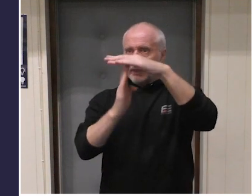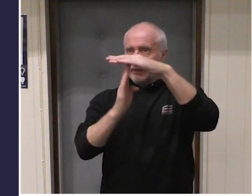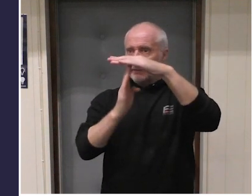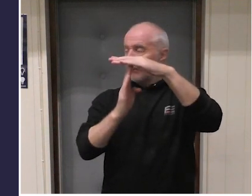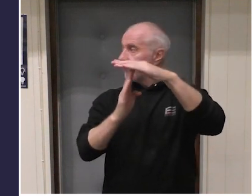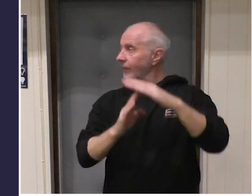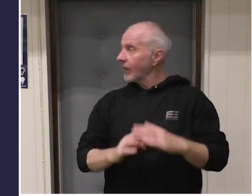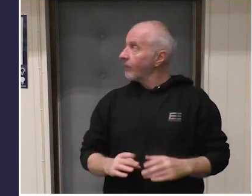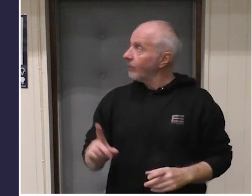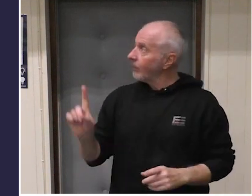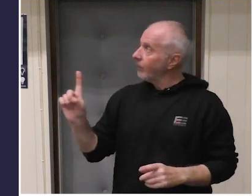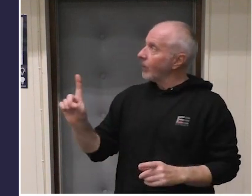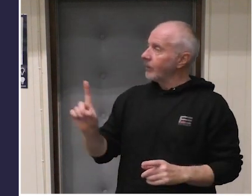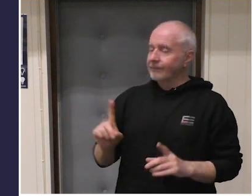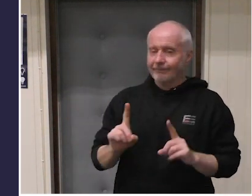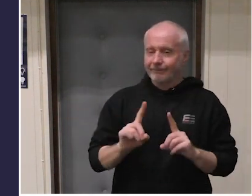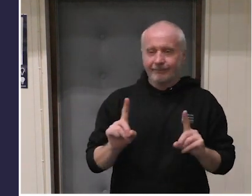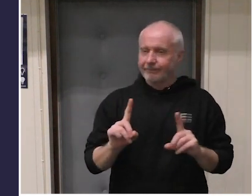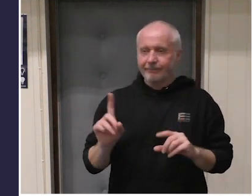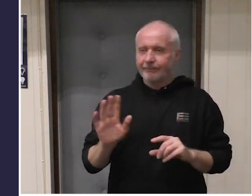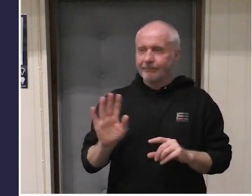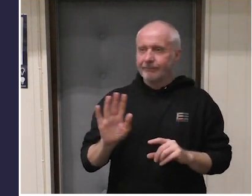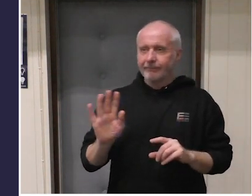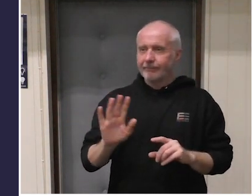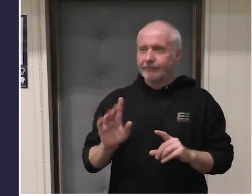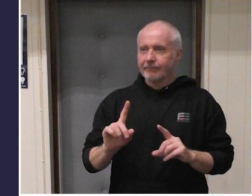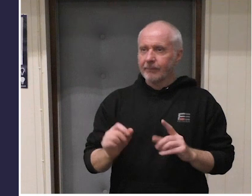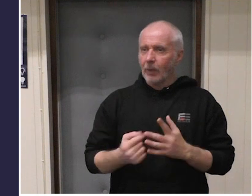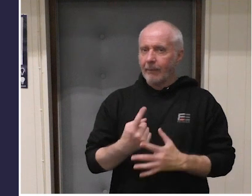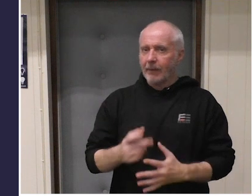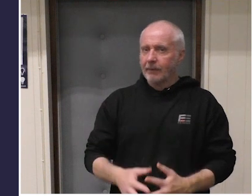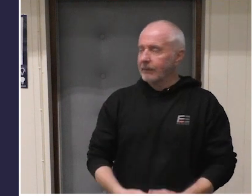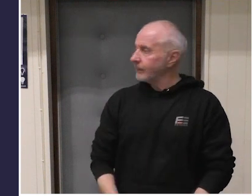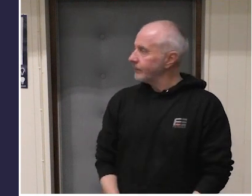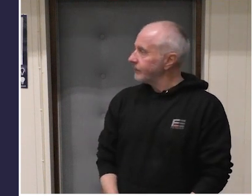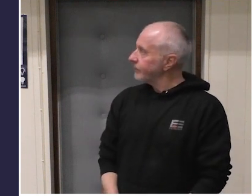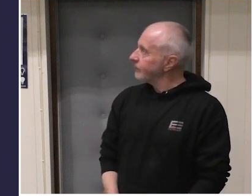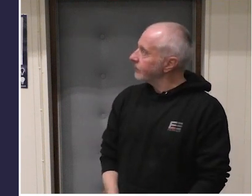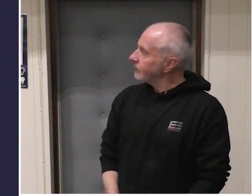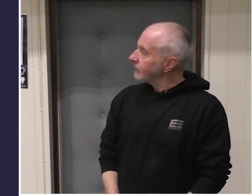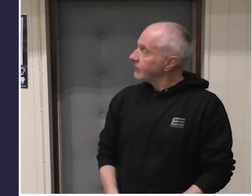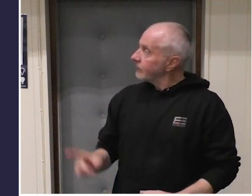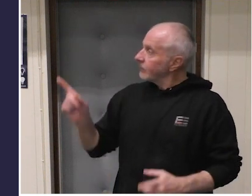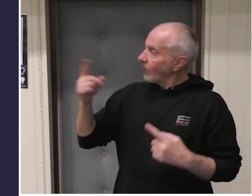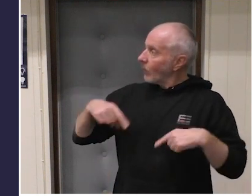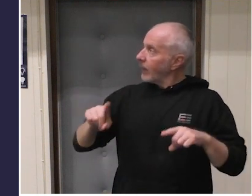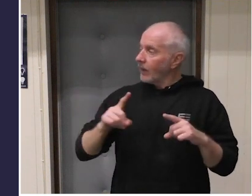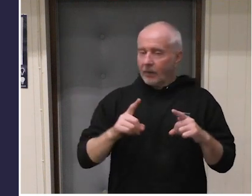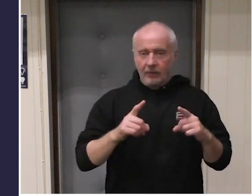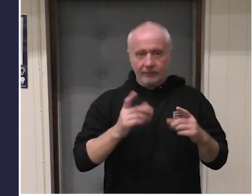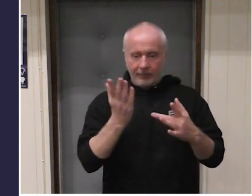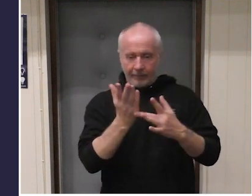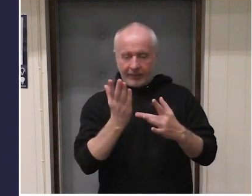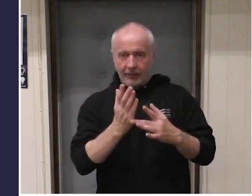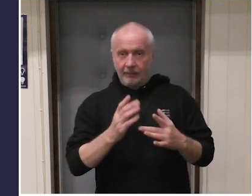But that's not what happens, right? We're somewhere, did I say a hand raised? No? We're somewhere in between. So the